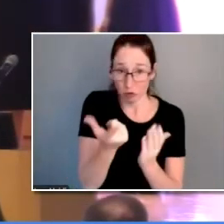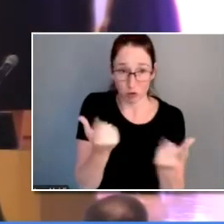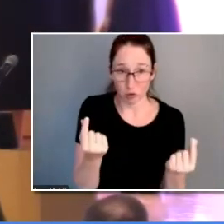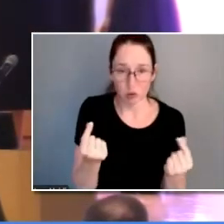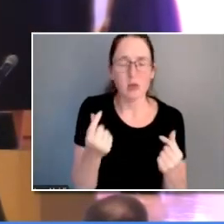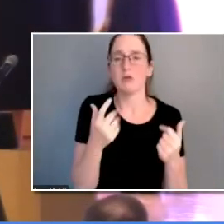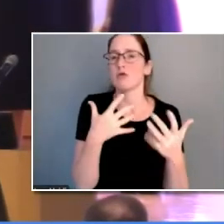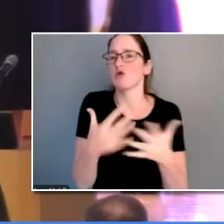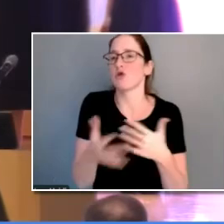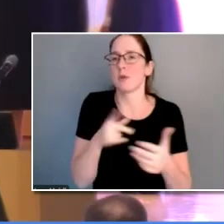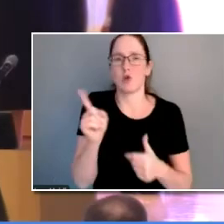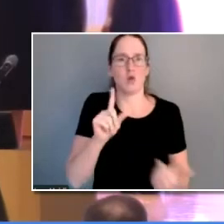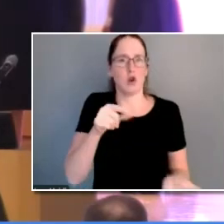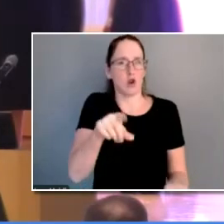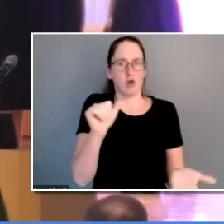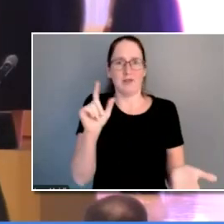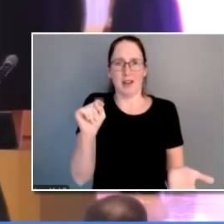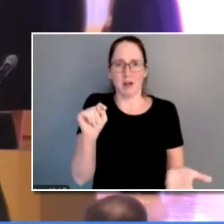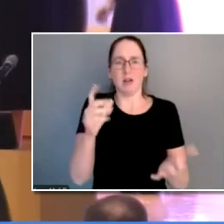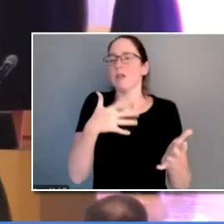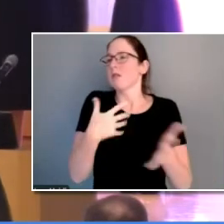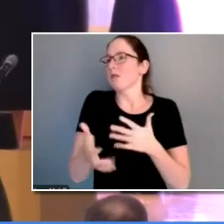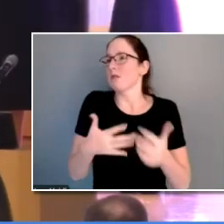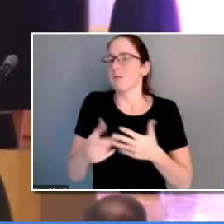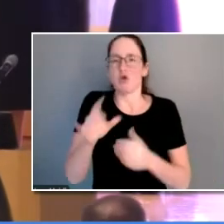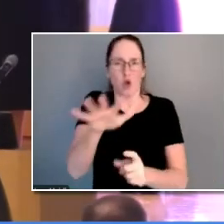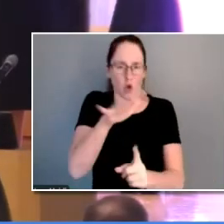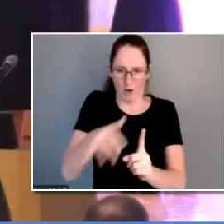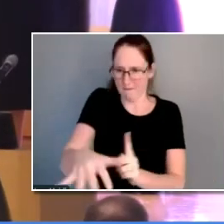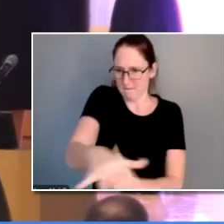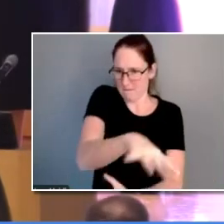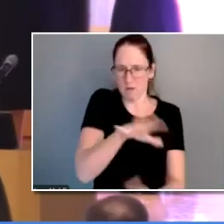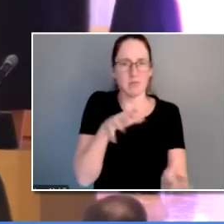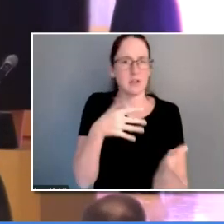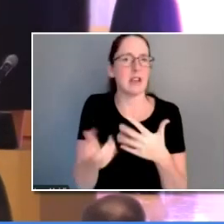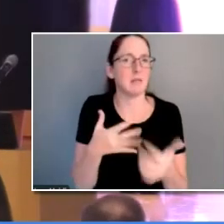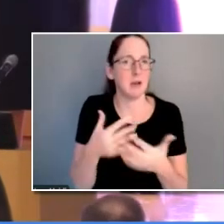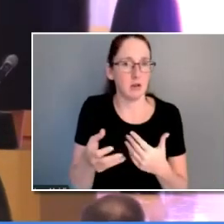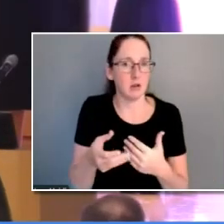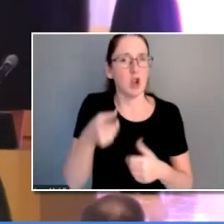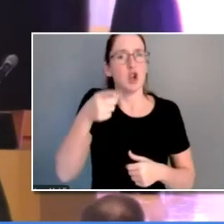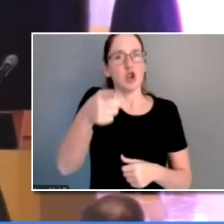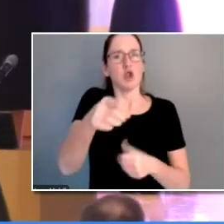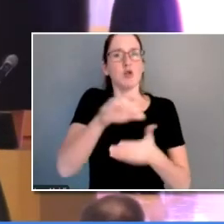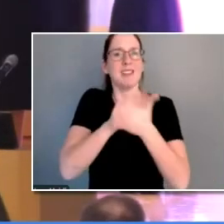matter where you are and no matter what environment you're in, is be the light.